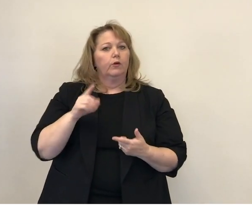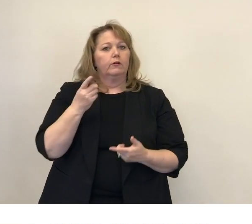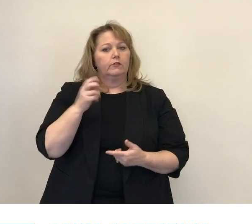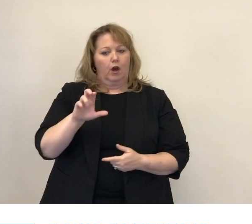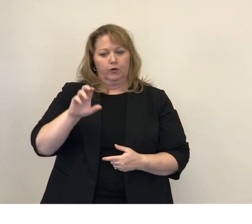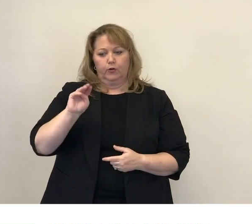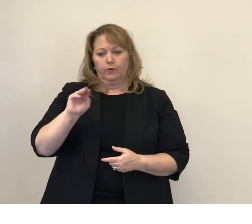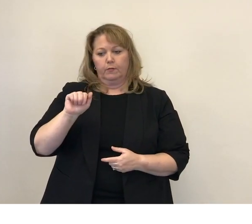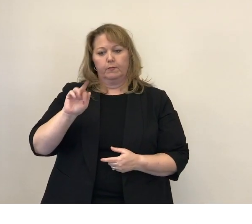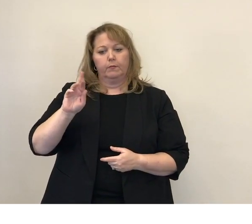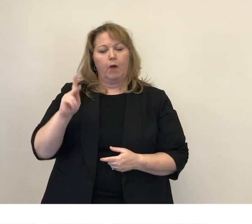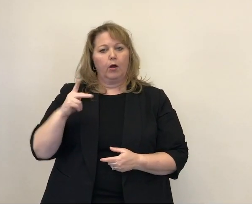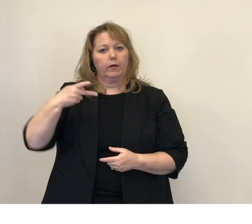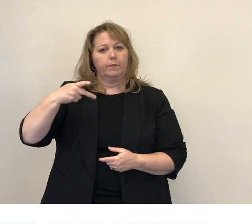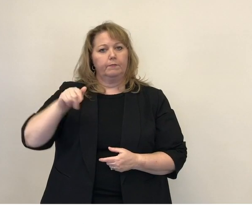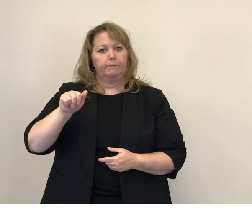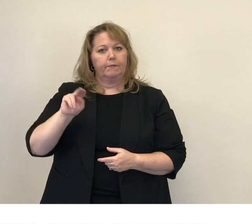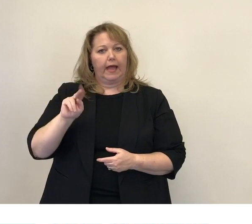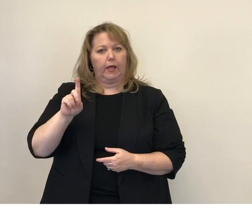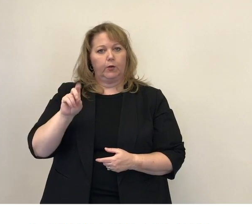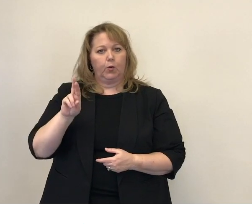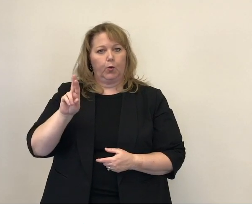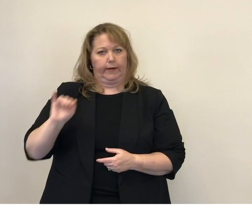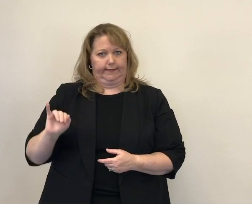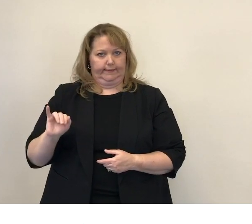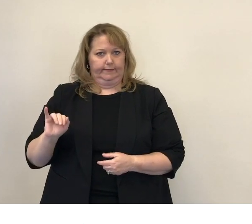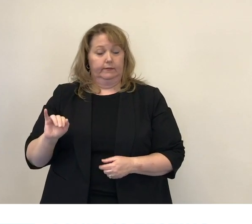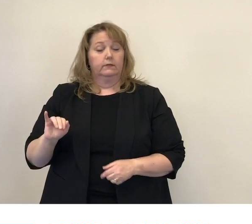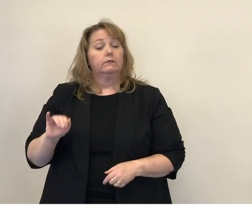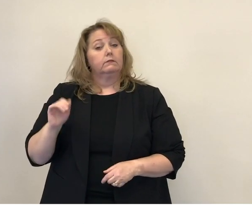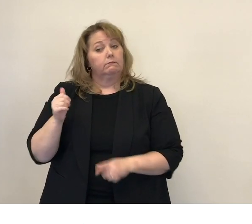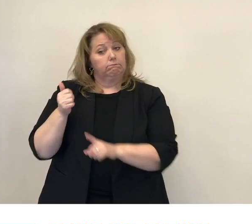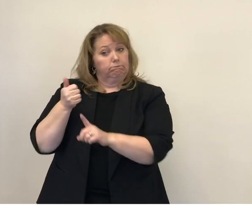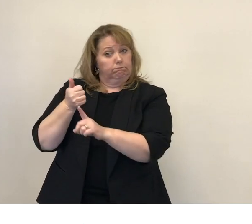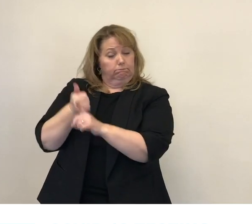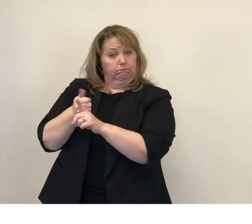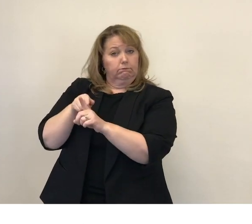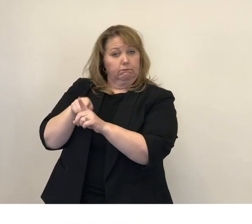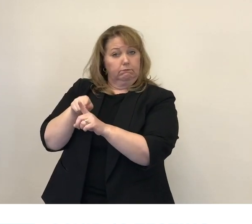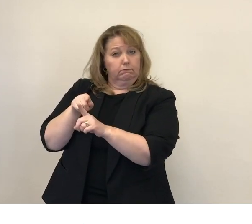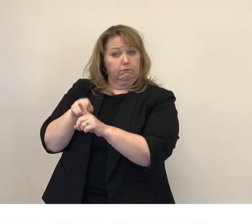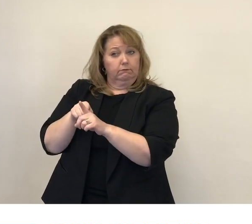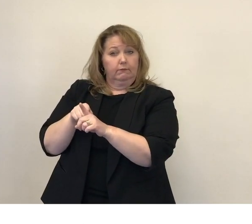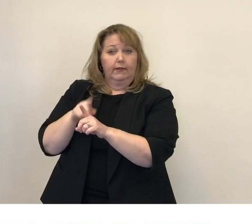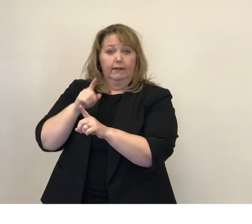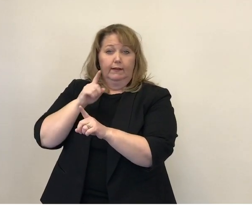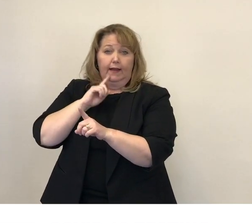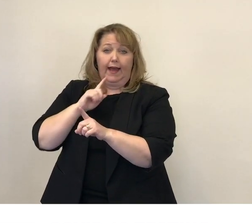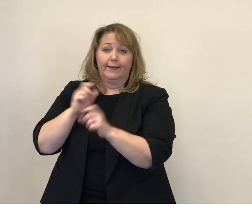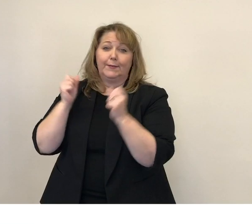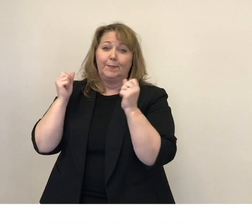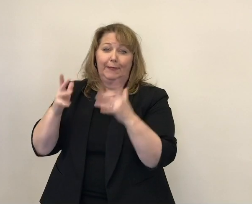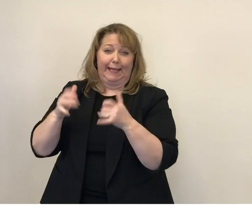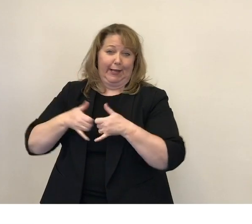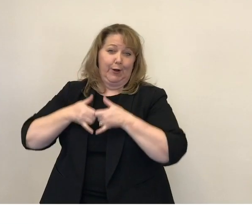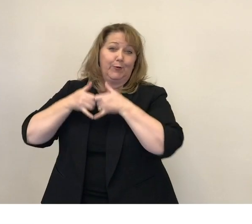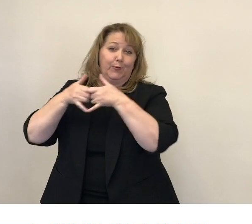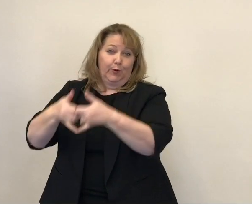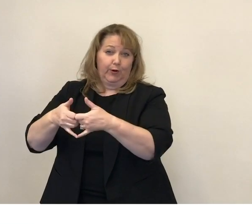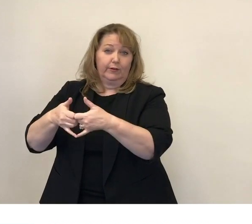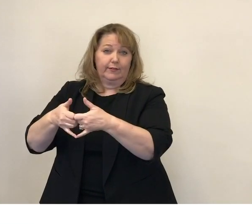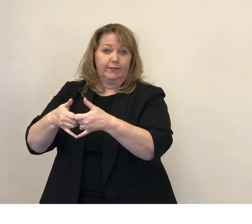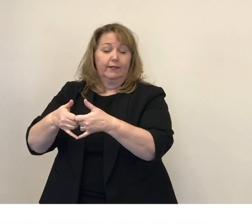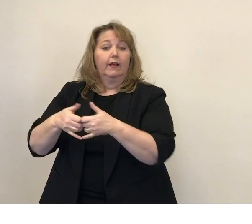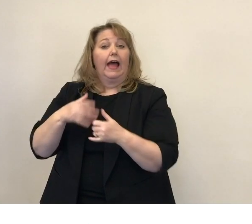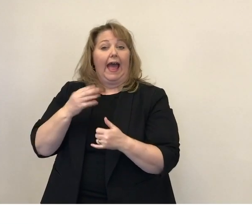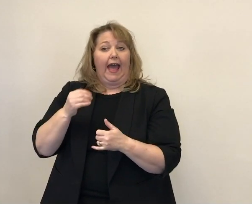presentation over to Dr. Mark Pandori. I want to let you know that Dr. Pandori has been nominated more than once as Nevada Hero